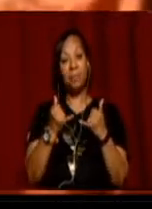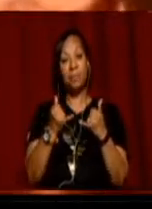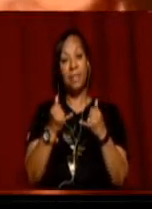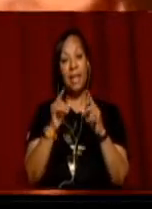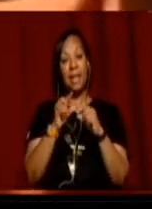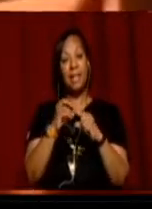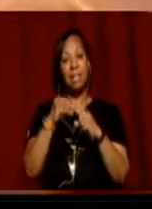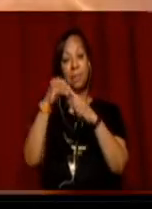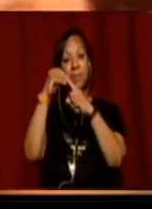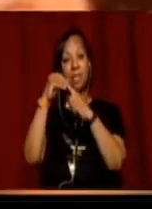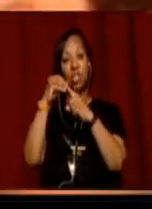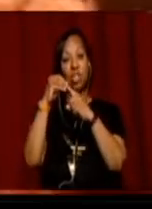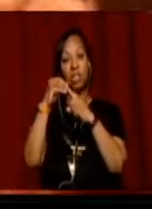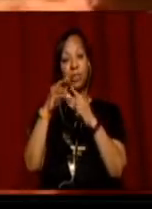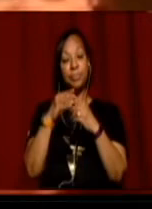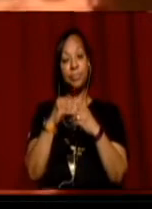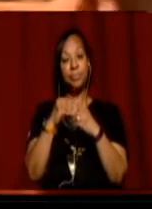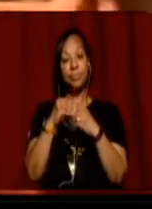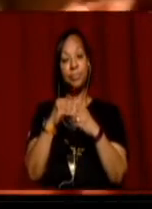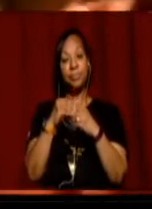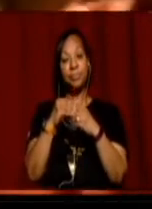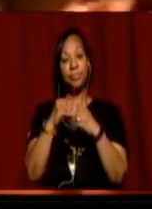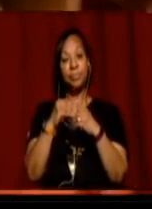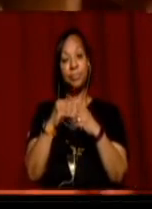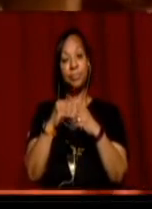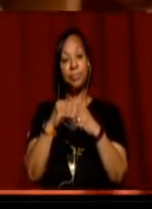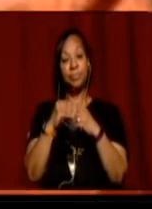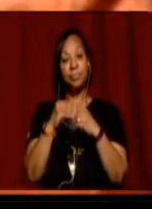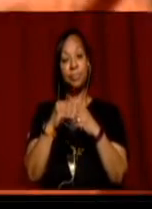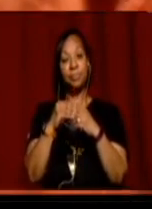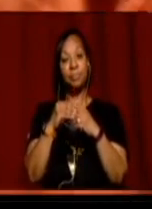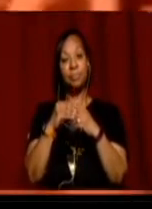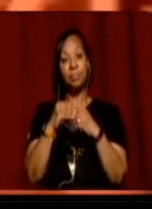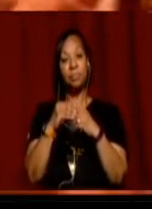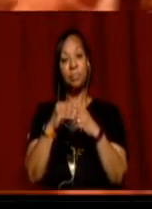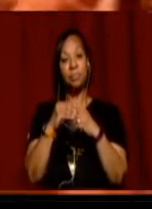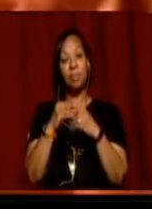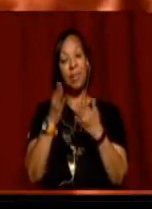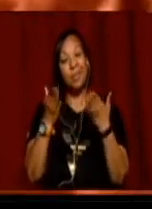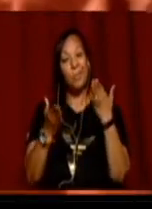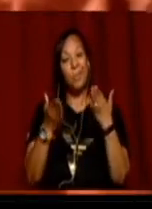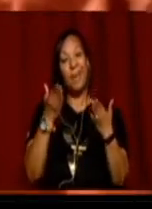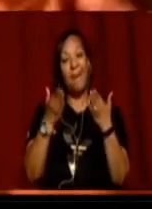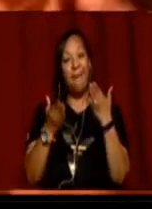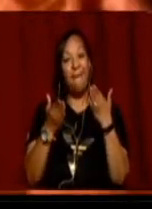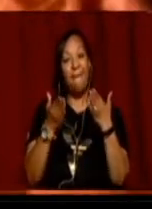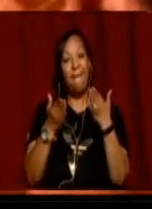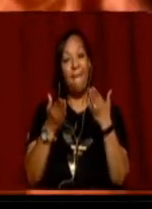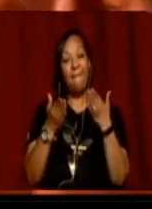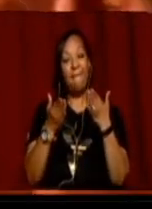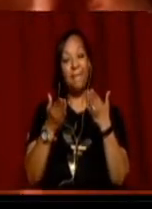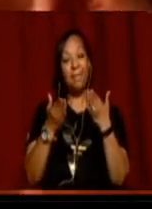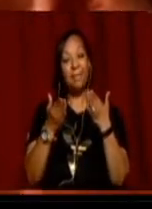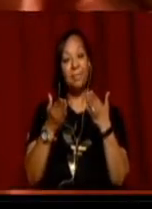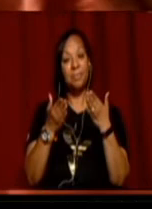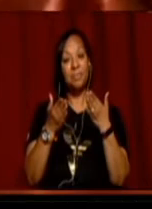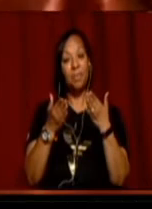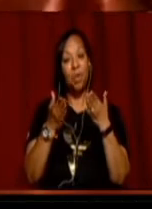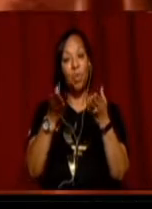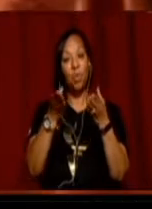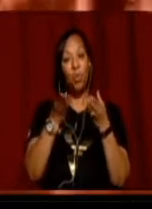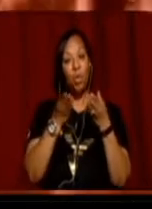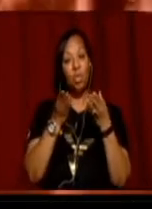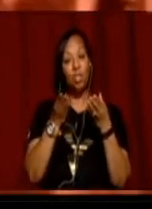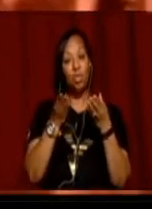particular outbreak, this particular rise in cases. And think we probably don't need quite that many, but what we want